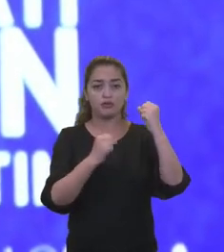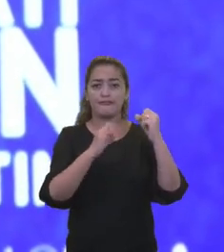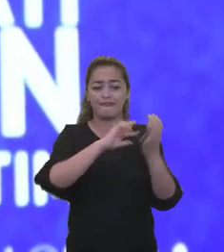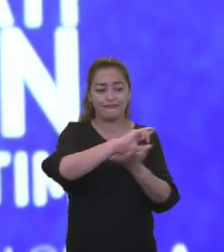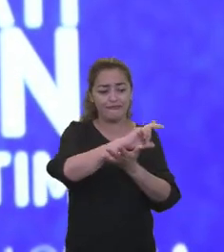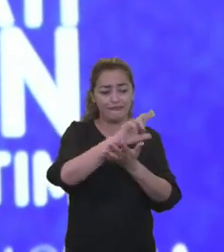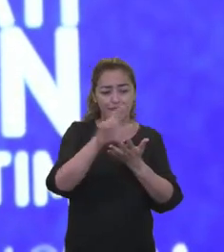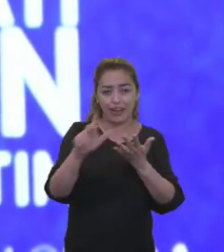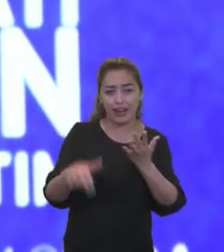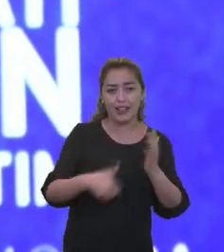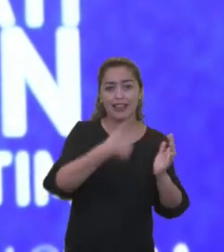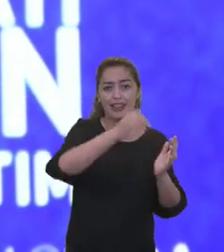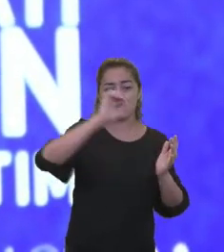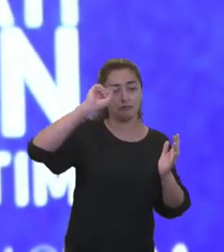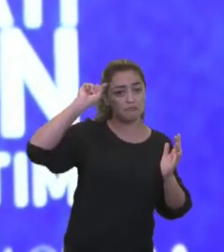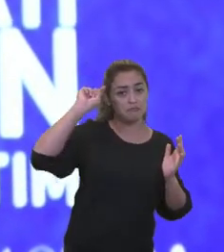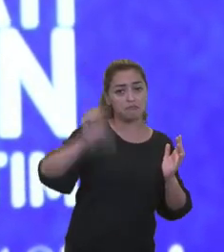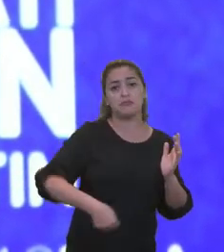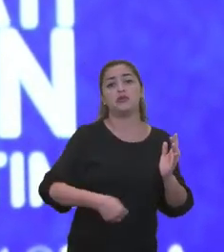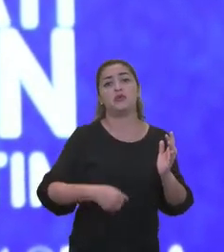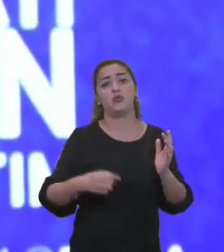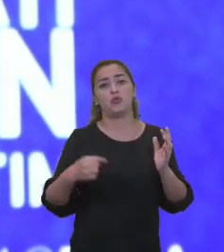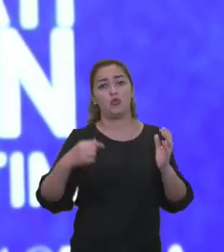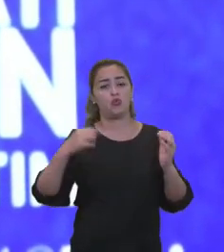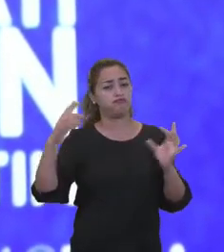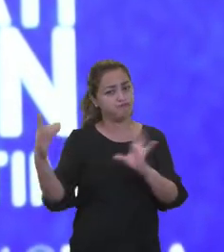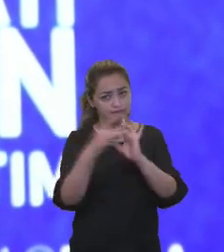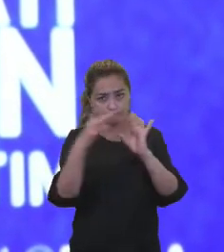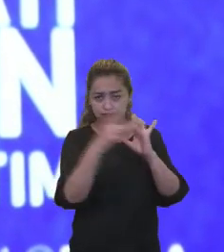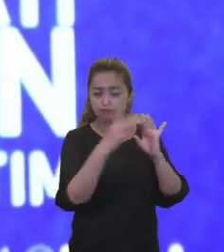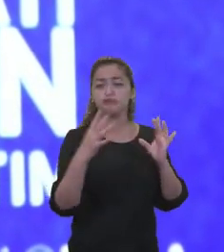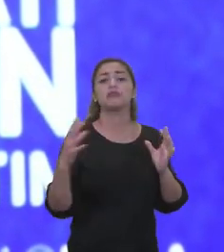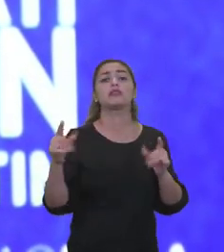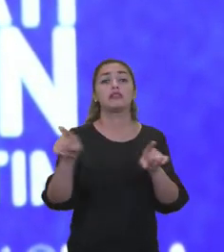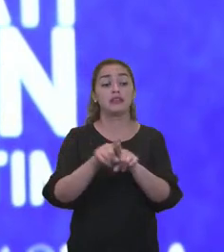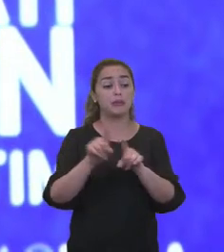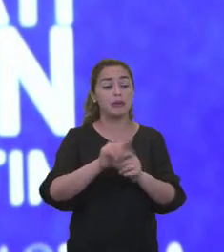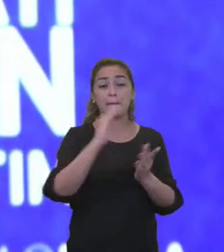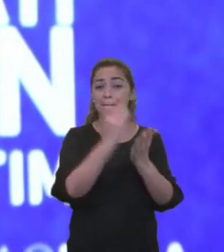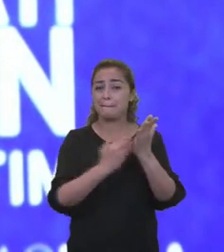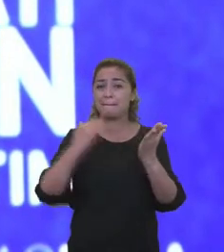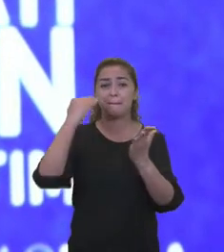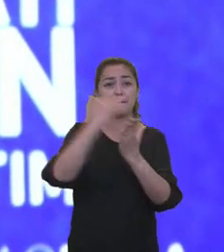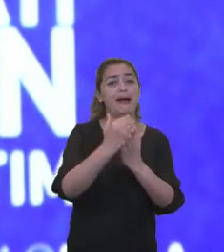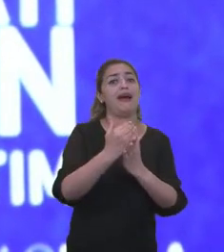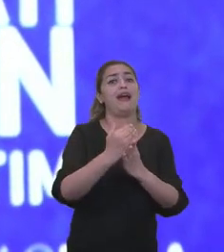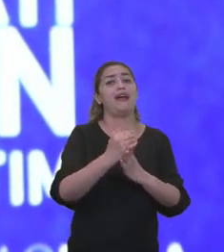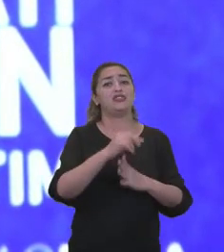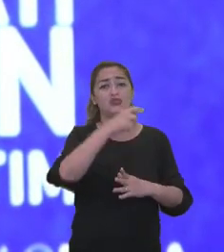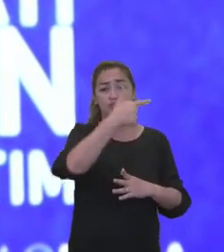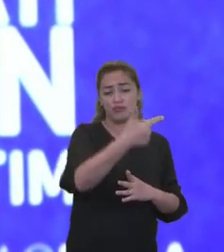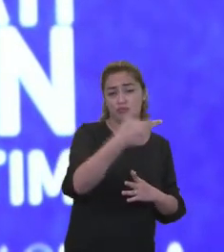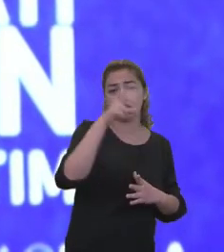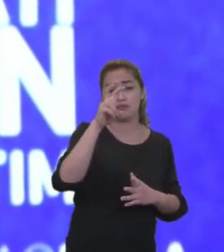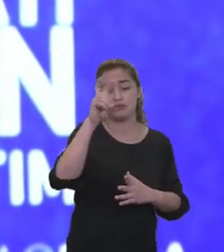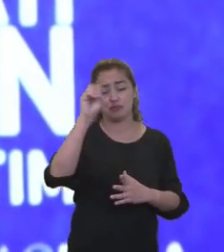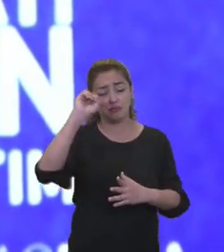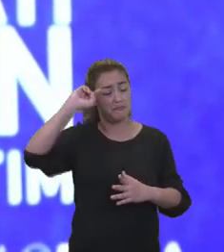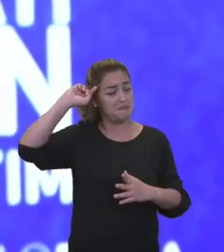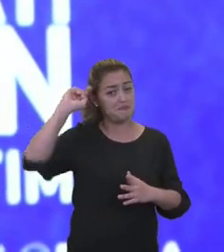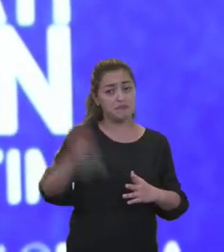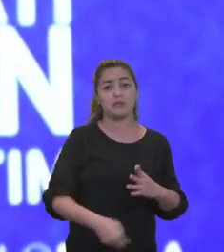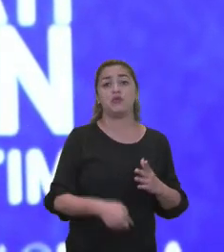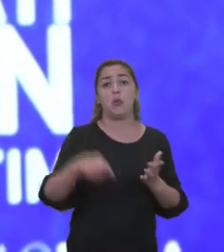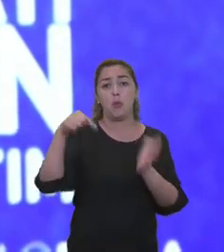8 million clients. We have over 5,000 employees. We have over 250 spots of